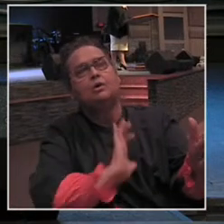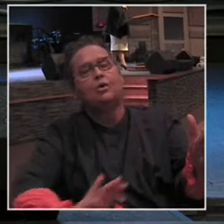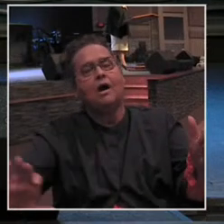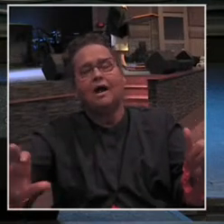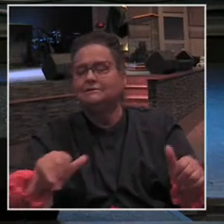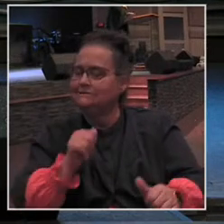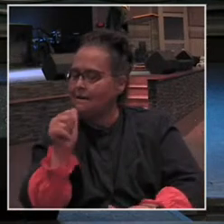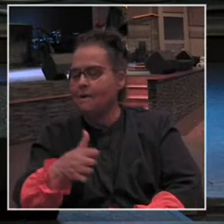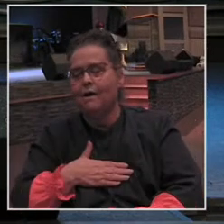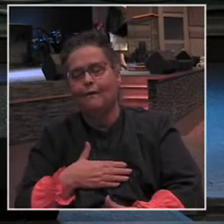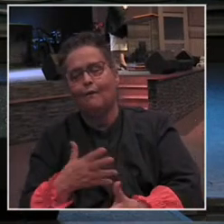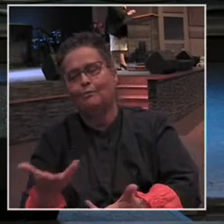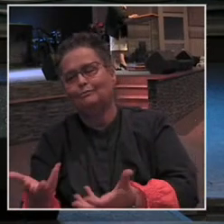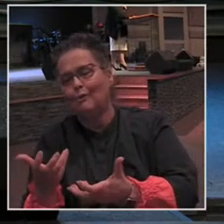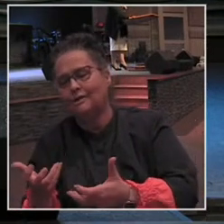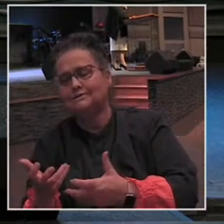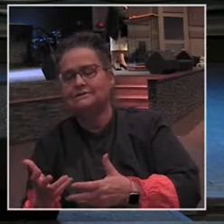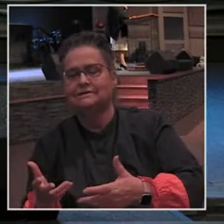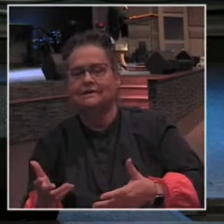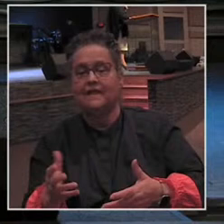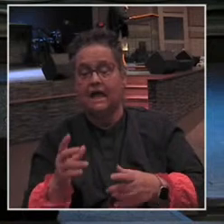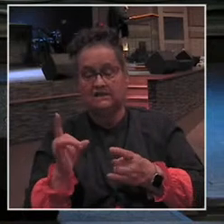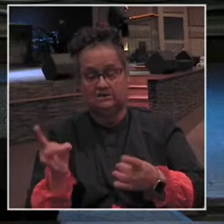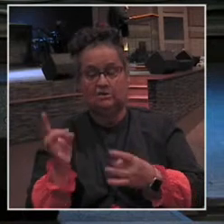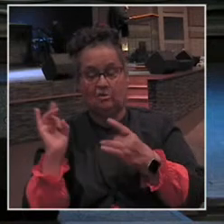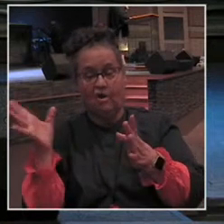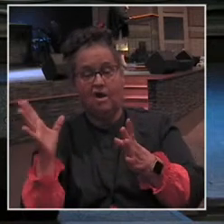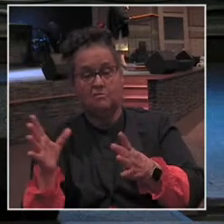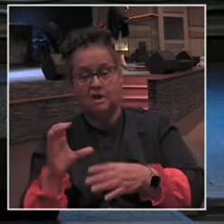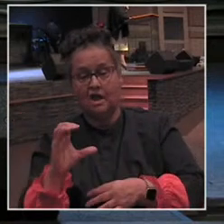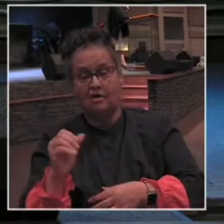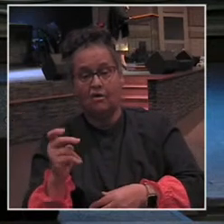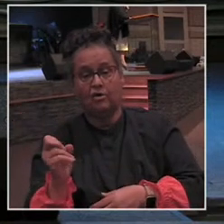after our own flesh, which is corrupt and carnal.